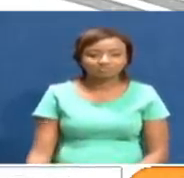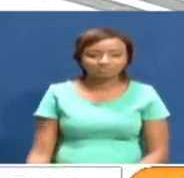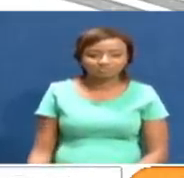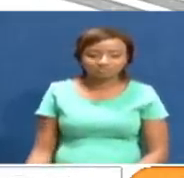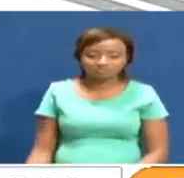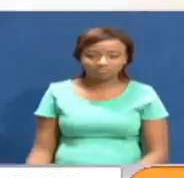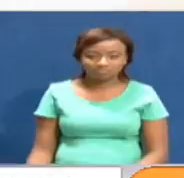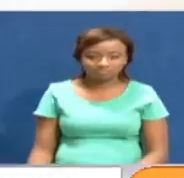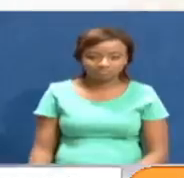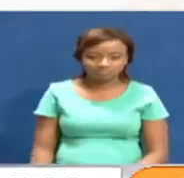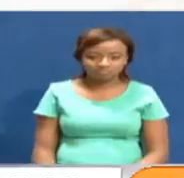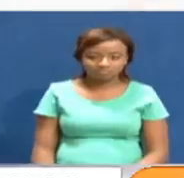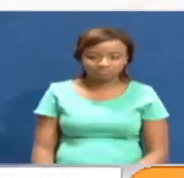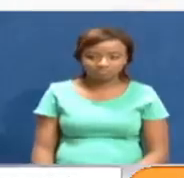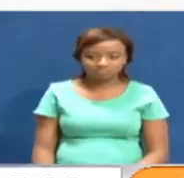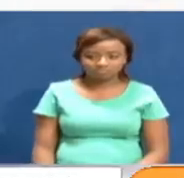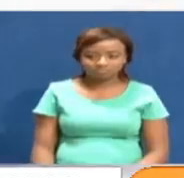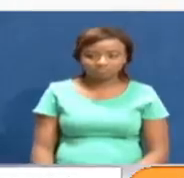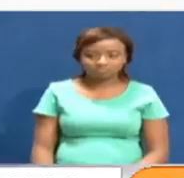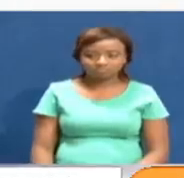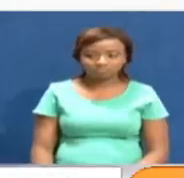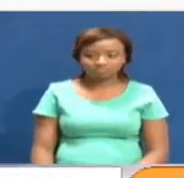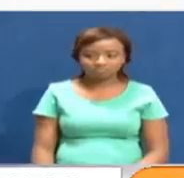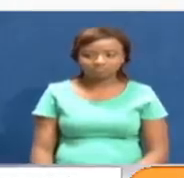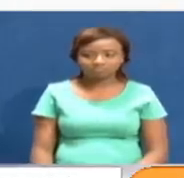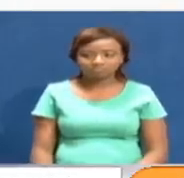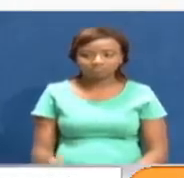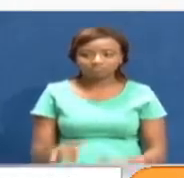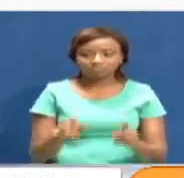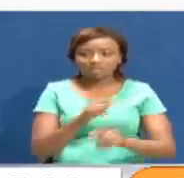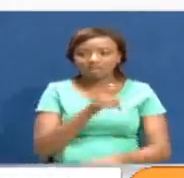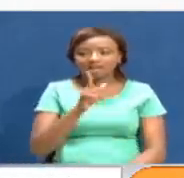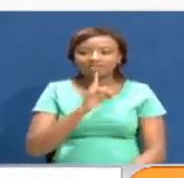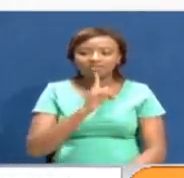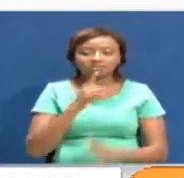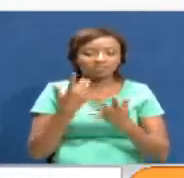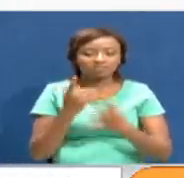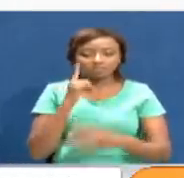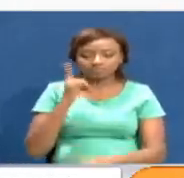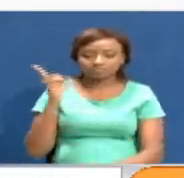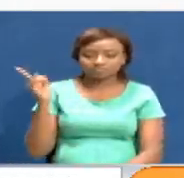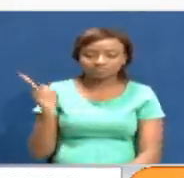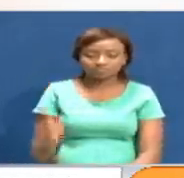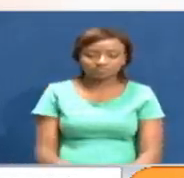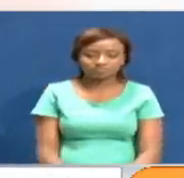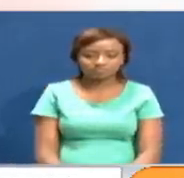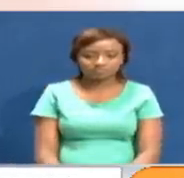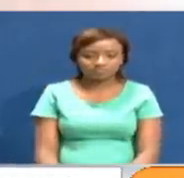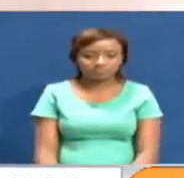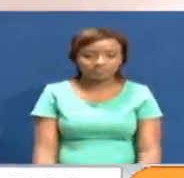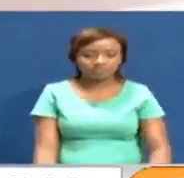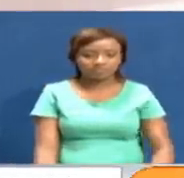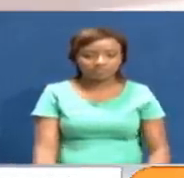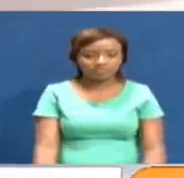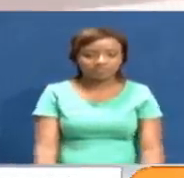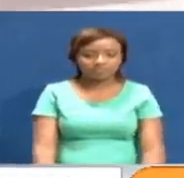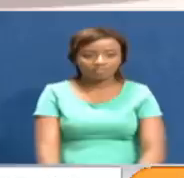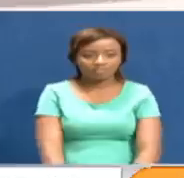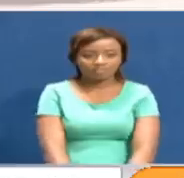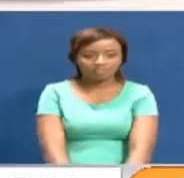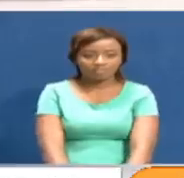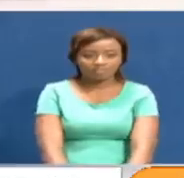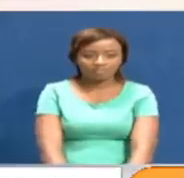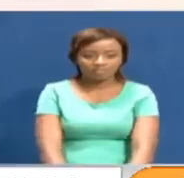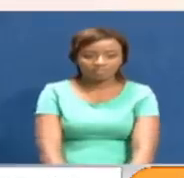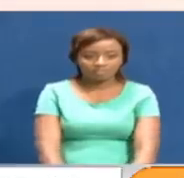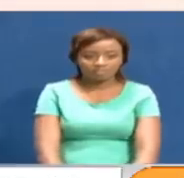to figure that out. James Dongo Jao, Nairobi County has special needs as Kenya's capital. Major General Badi has demonstrated what